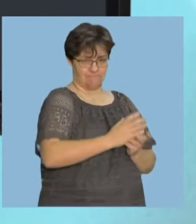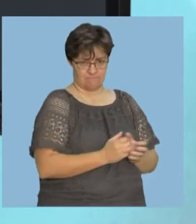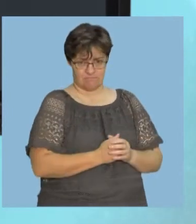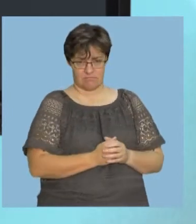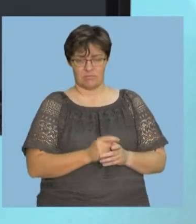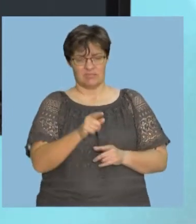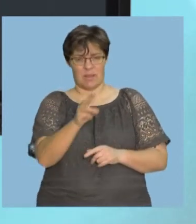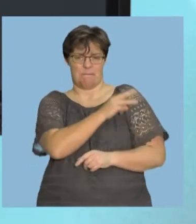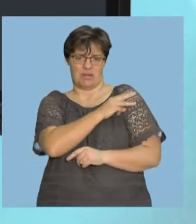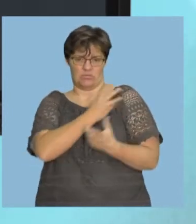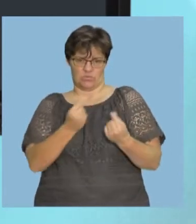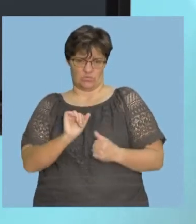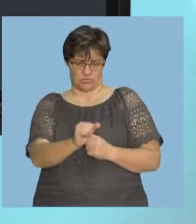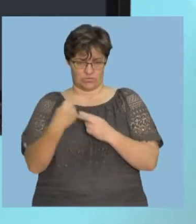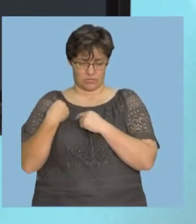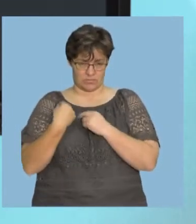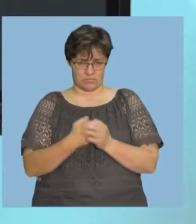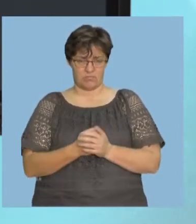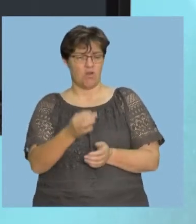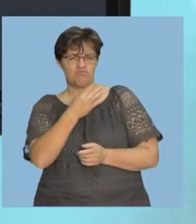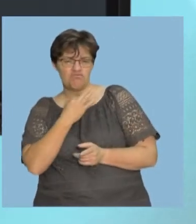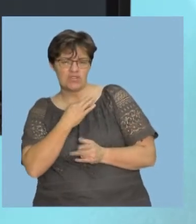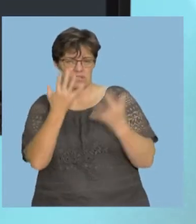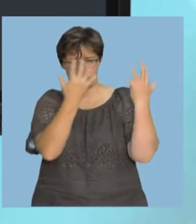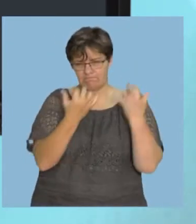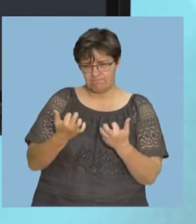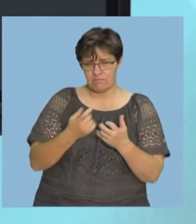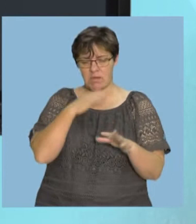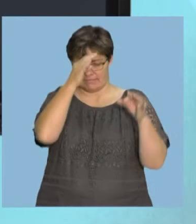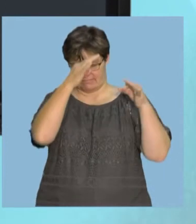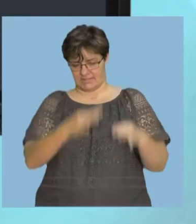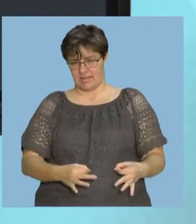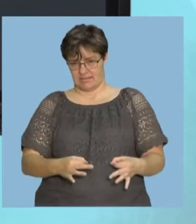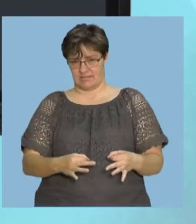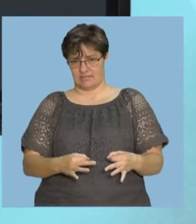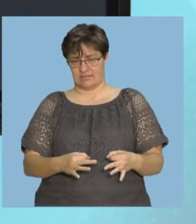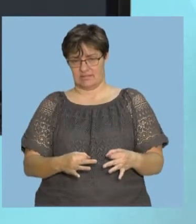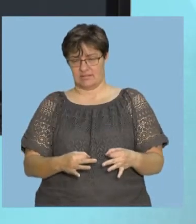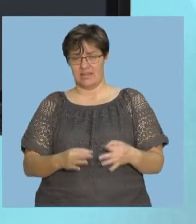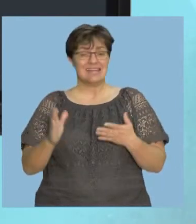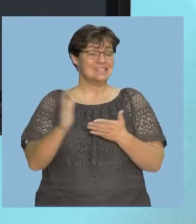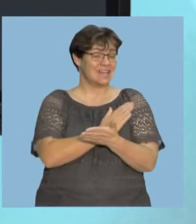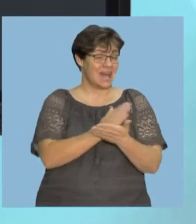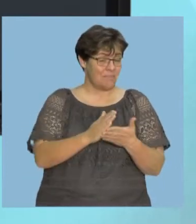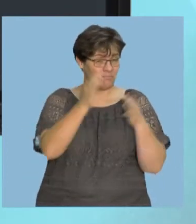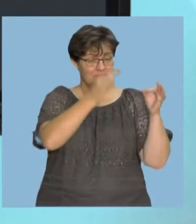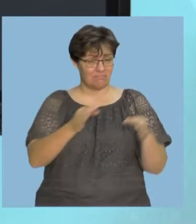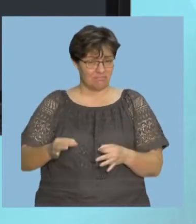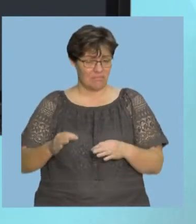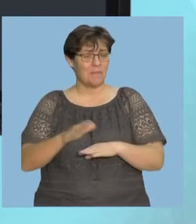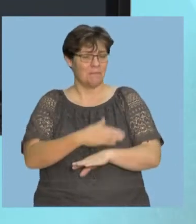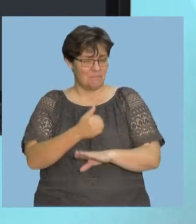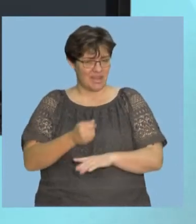fund manager do. So they'll calculate the risk and make decisions. Some of the decisions will be based on